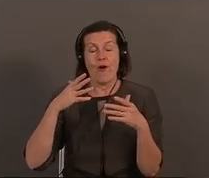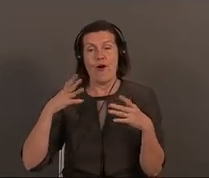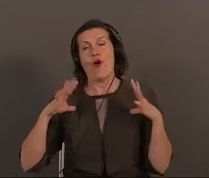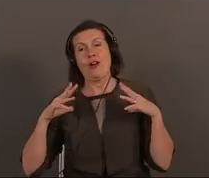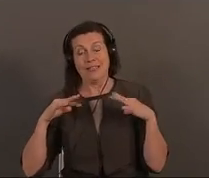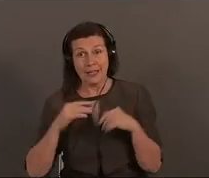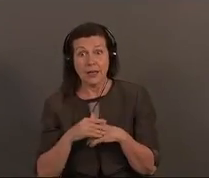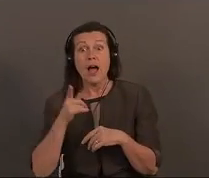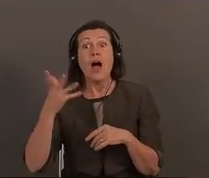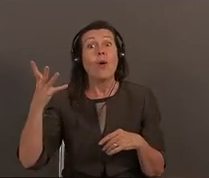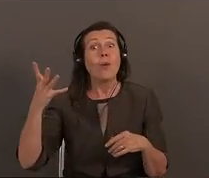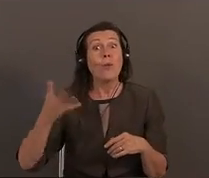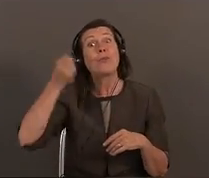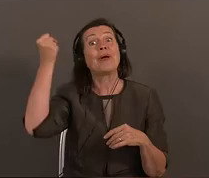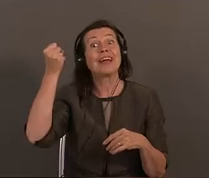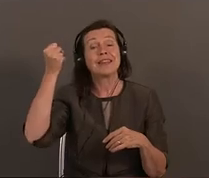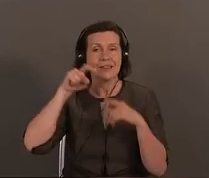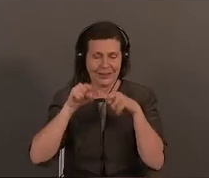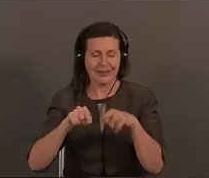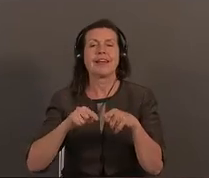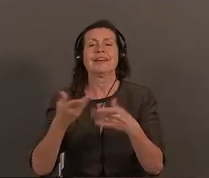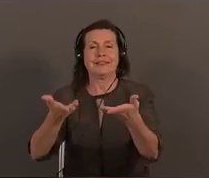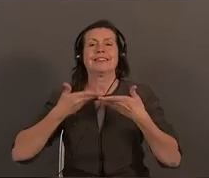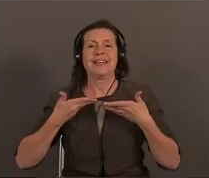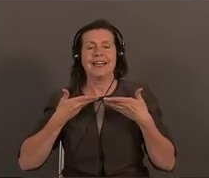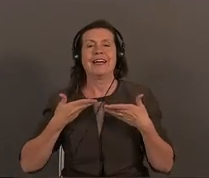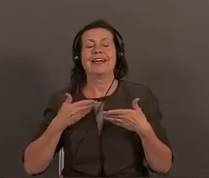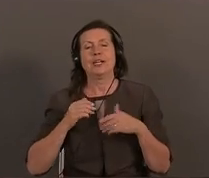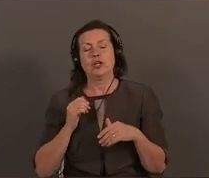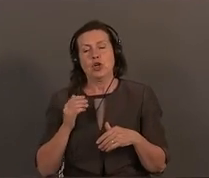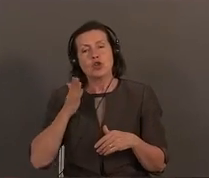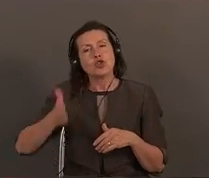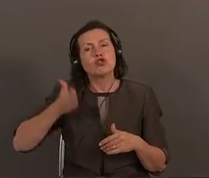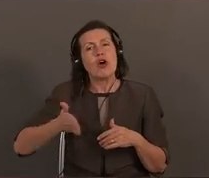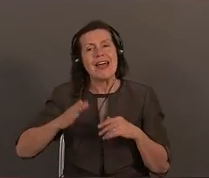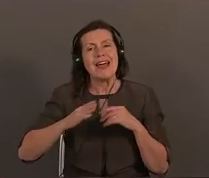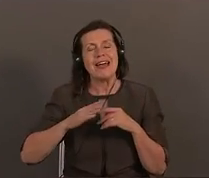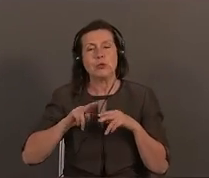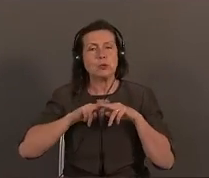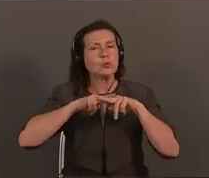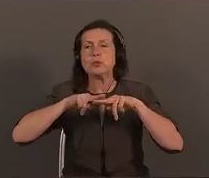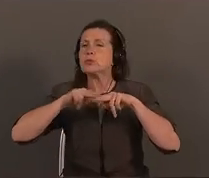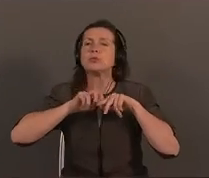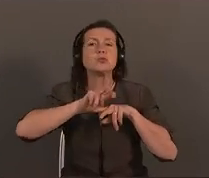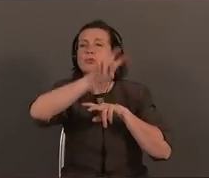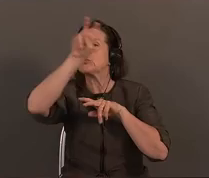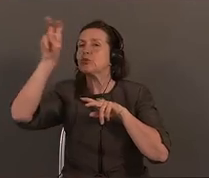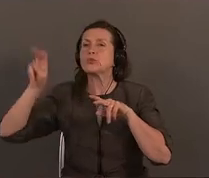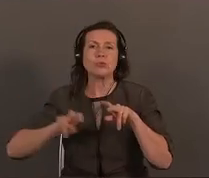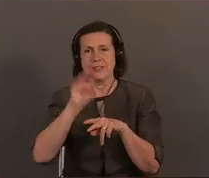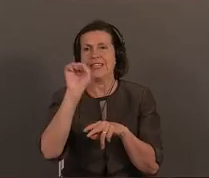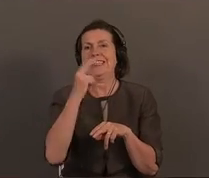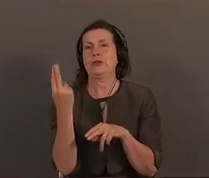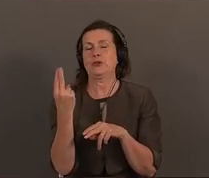win, you'll get an Interrail ticket to travel across the EU in any train, notwithstanding the fact that